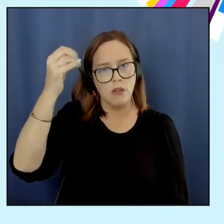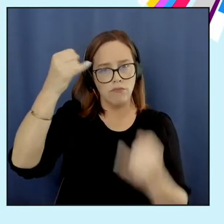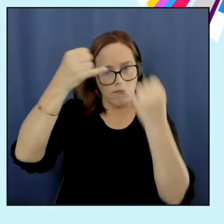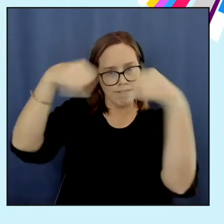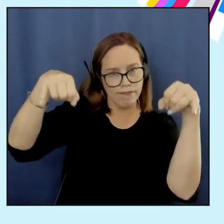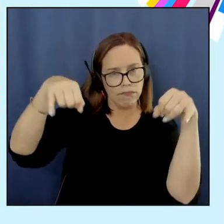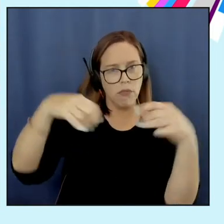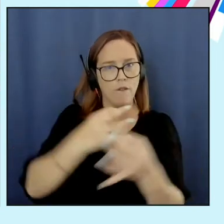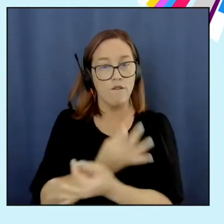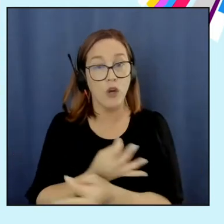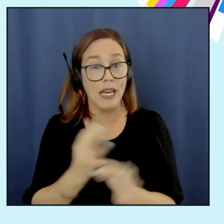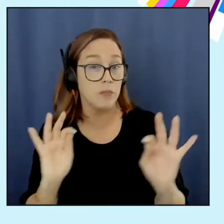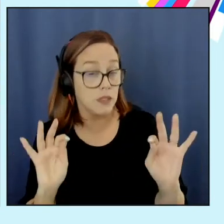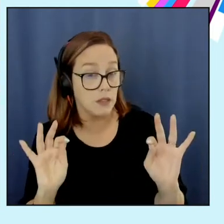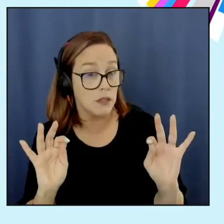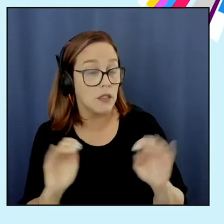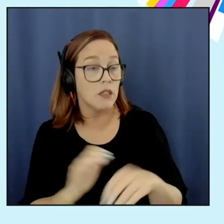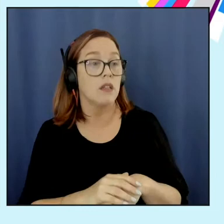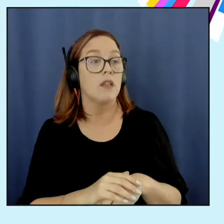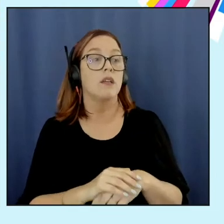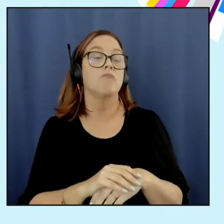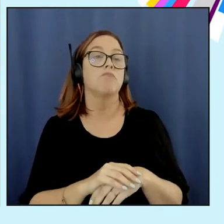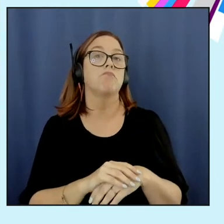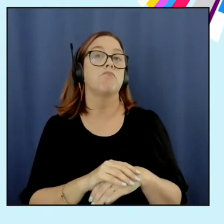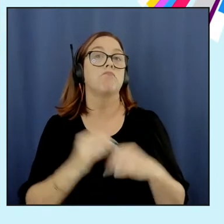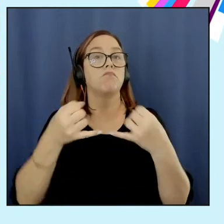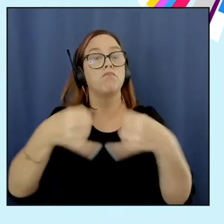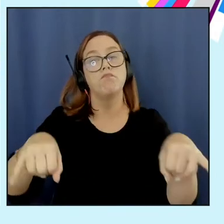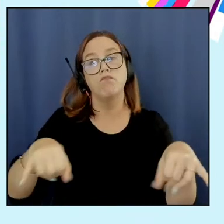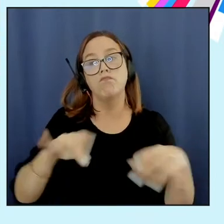freedoms, borders in terms of